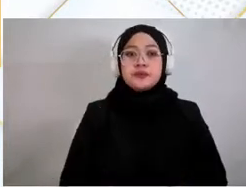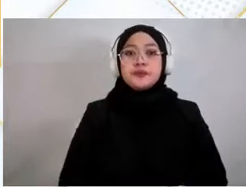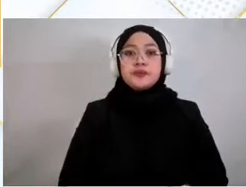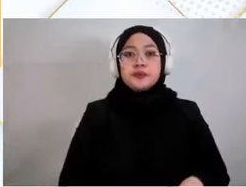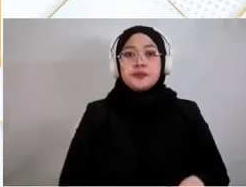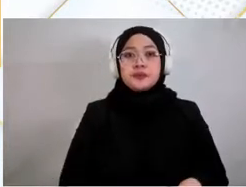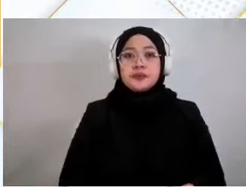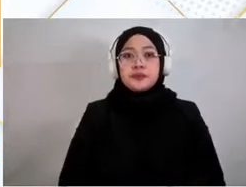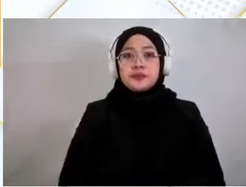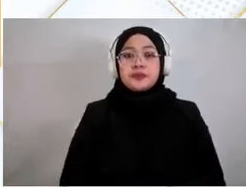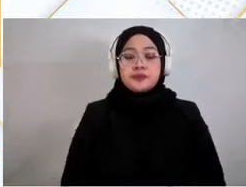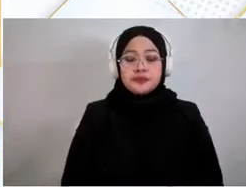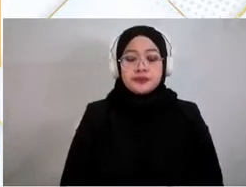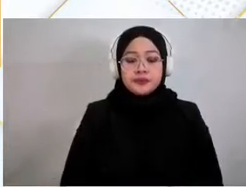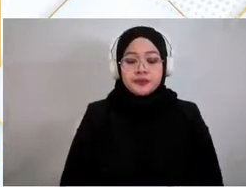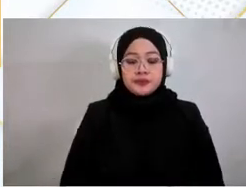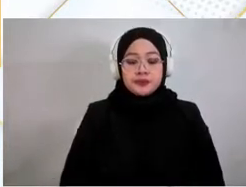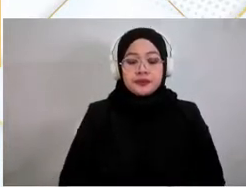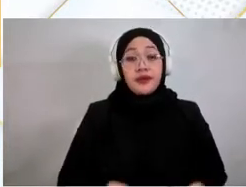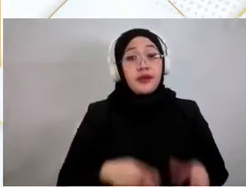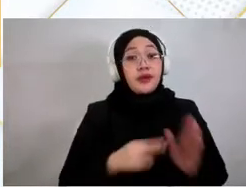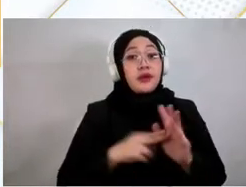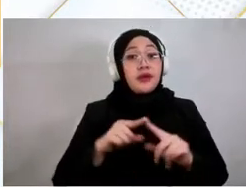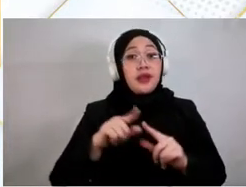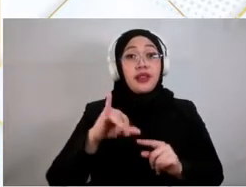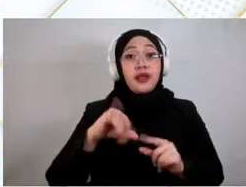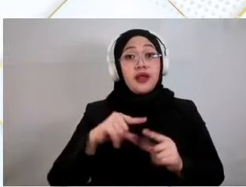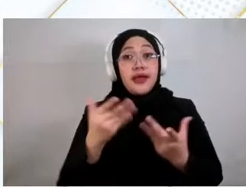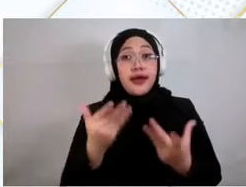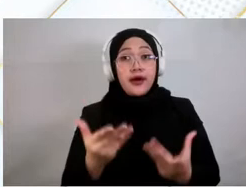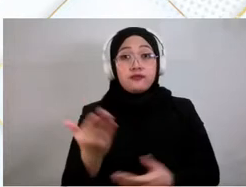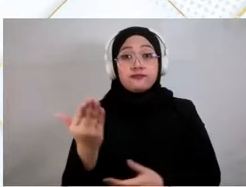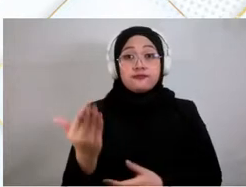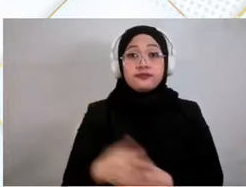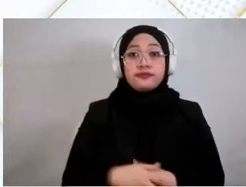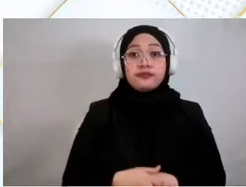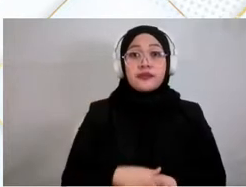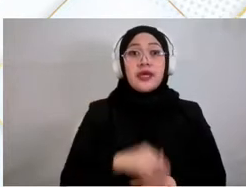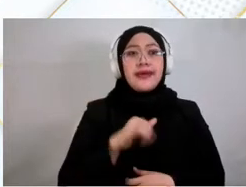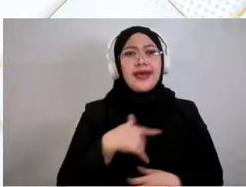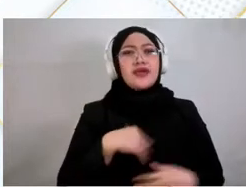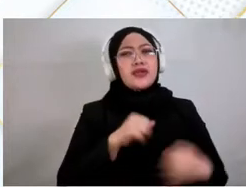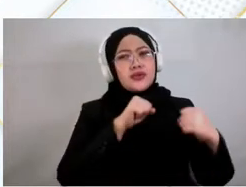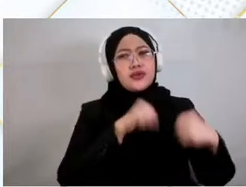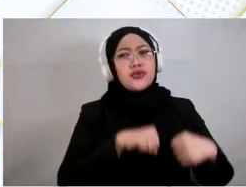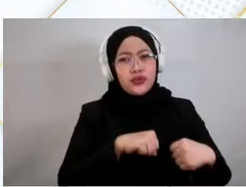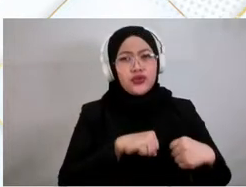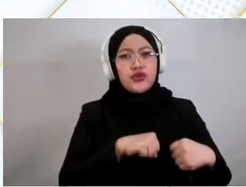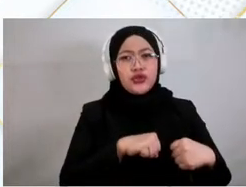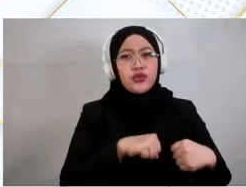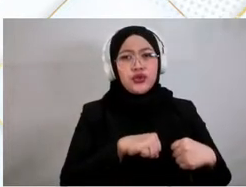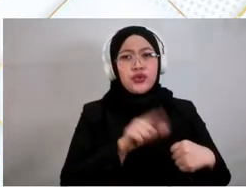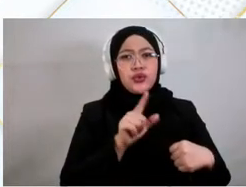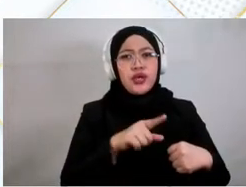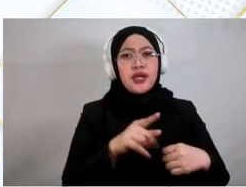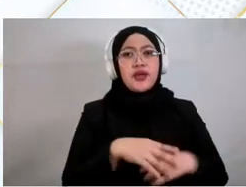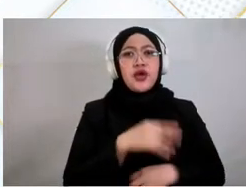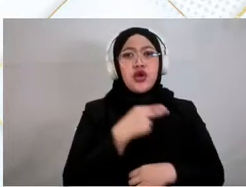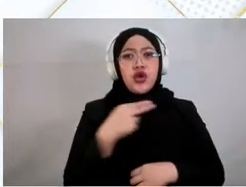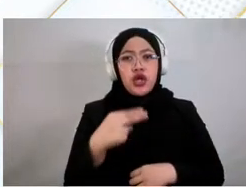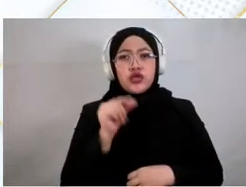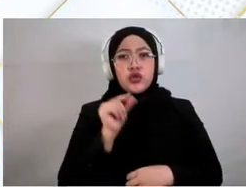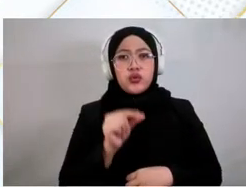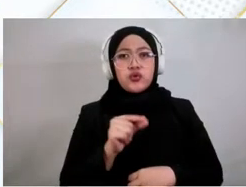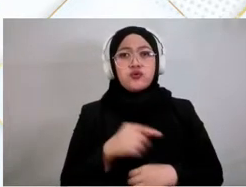Now I'm moving to Natalie. What is your response to this, Natalie? Look, I think I agree there should be more initiatives for Indonesia to be able to